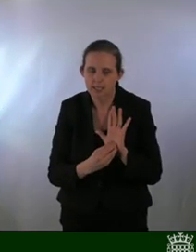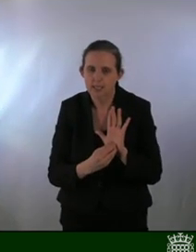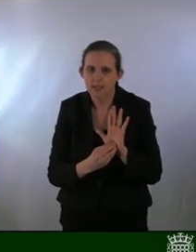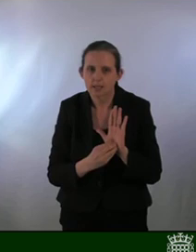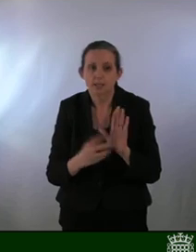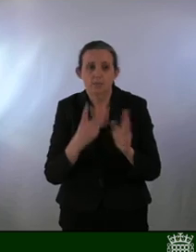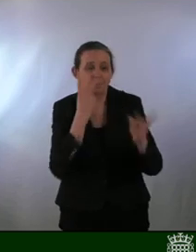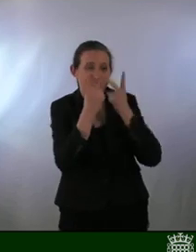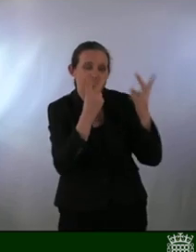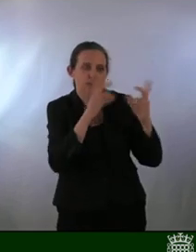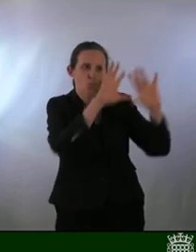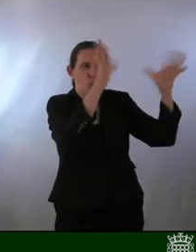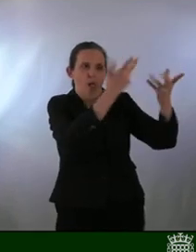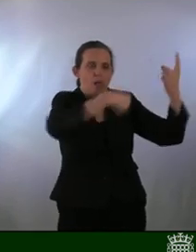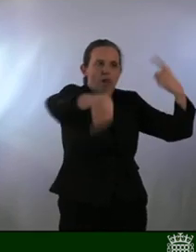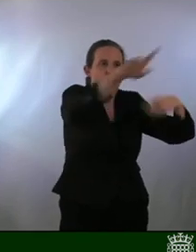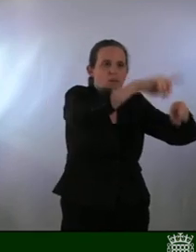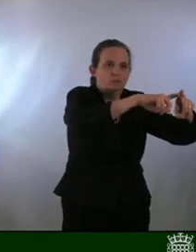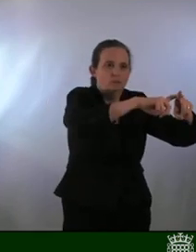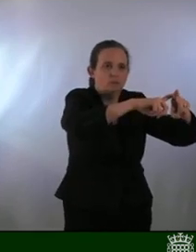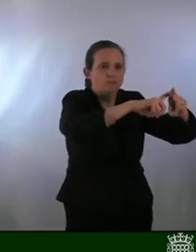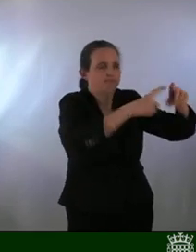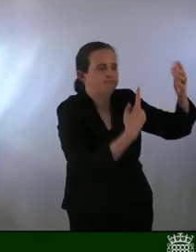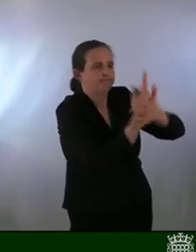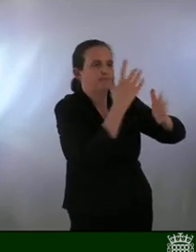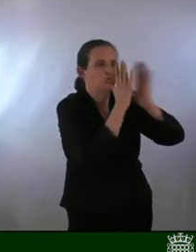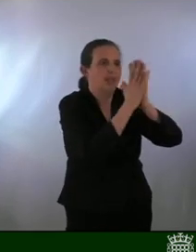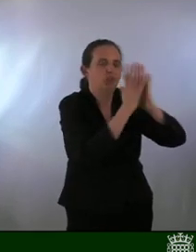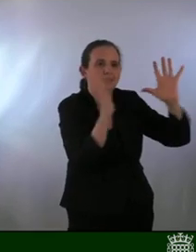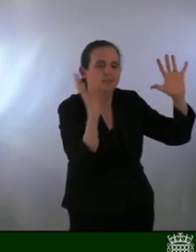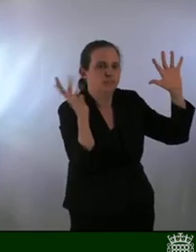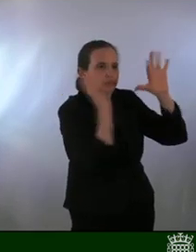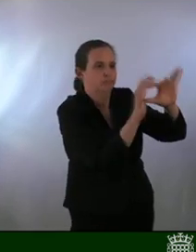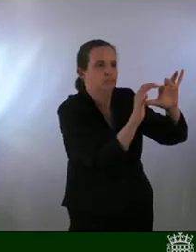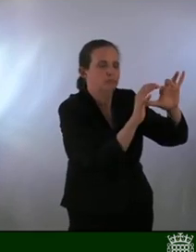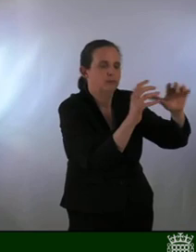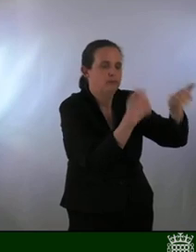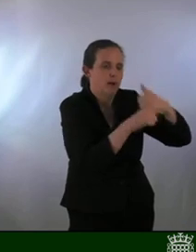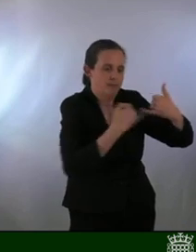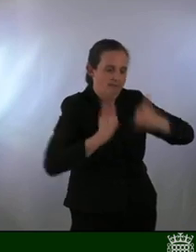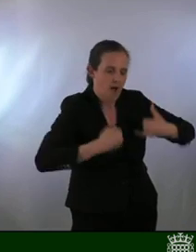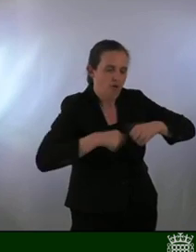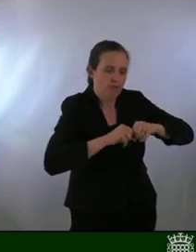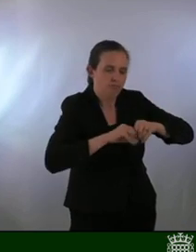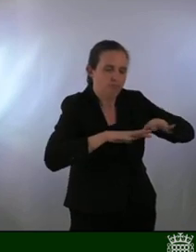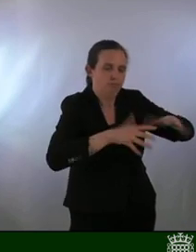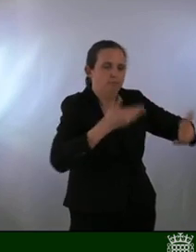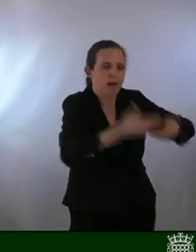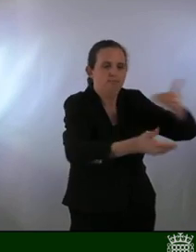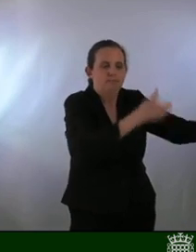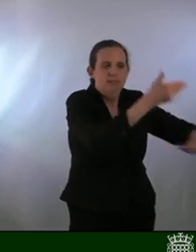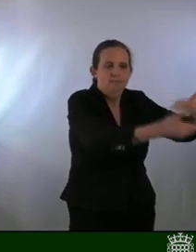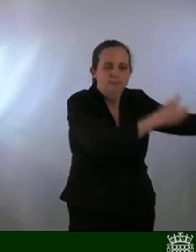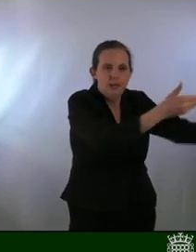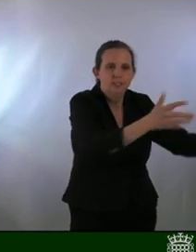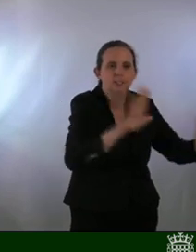the world how sometimes it is through religious gatherings that this virus can spread. So with the deepest regret and with the heaviest